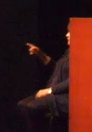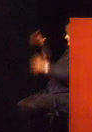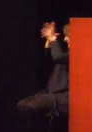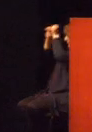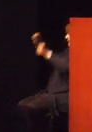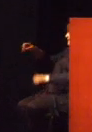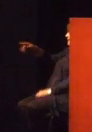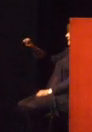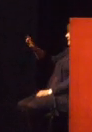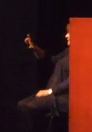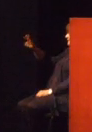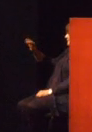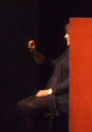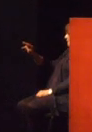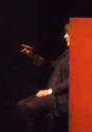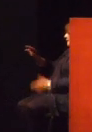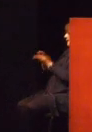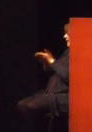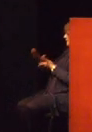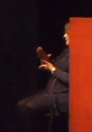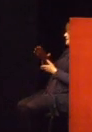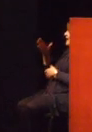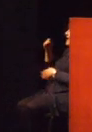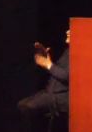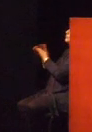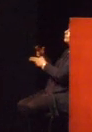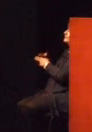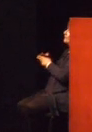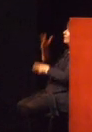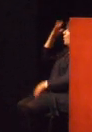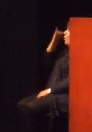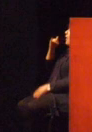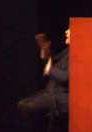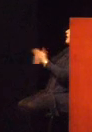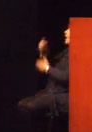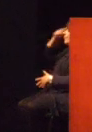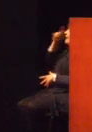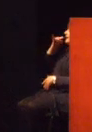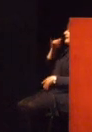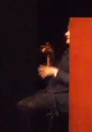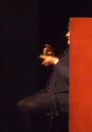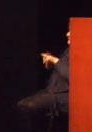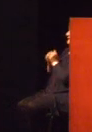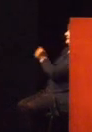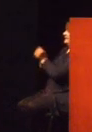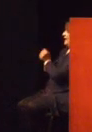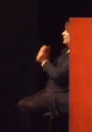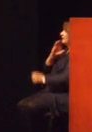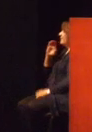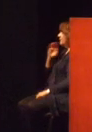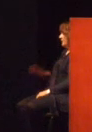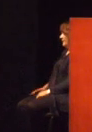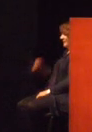also wrote Why Are All the Black Kids Sitting Together in the Cafeteria, which is not only about blackness and whiteness, but it's about racial identity development. And if you haven't